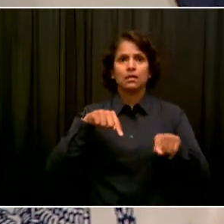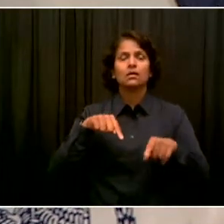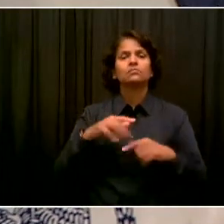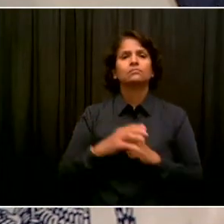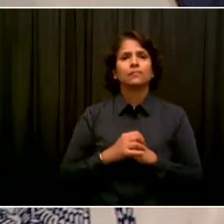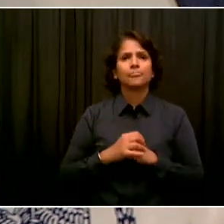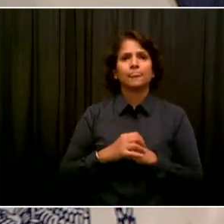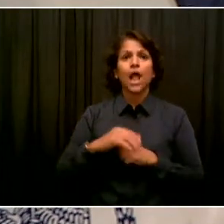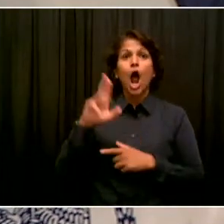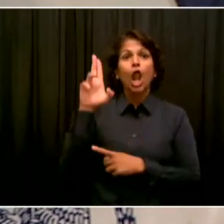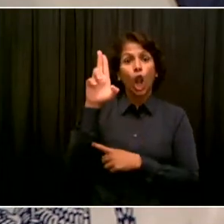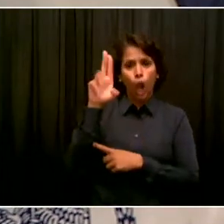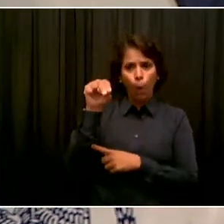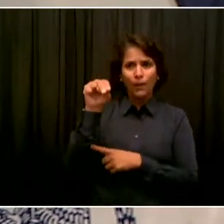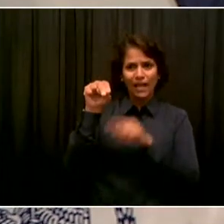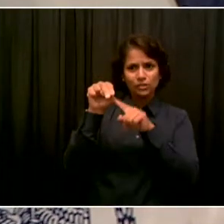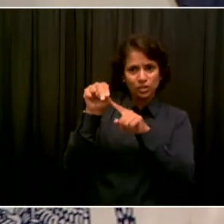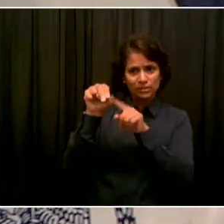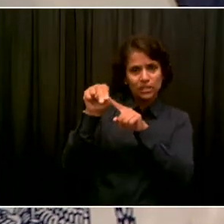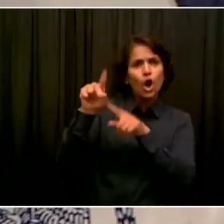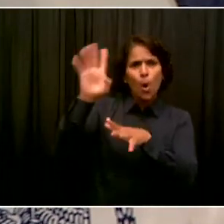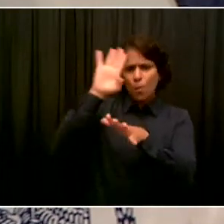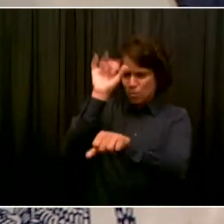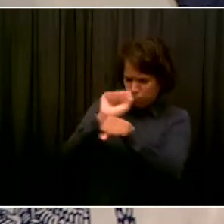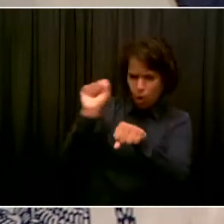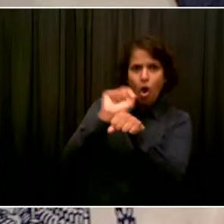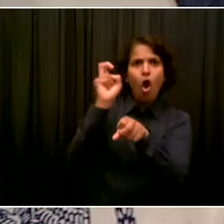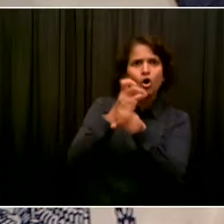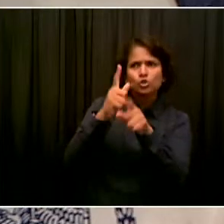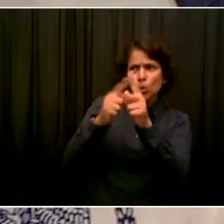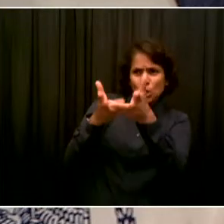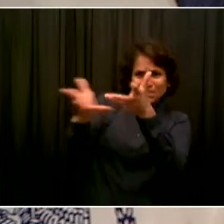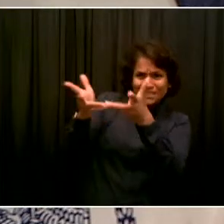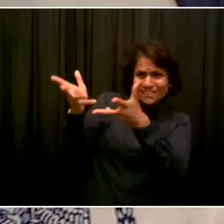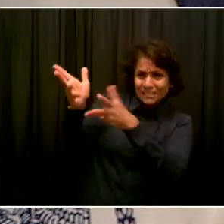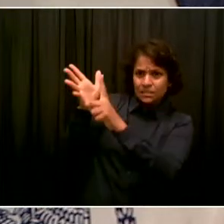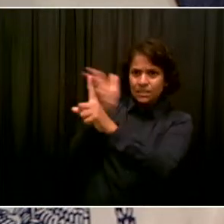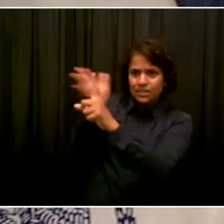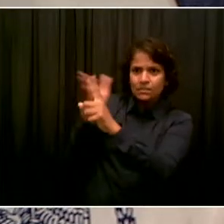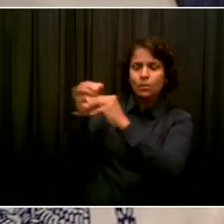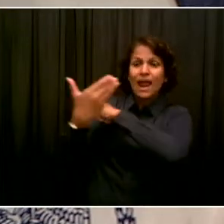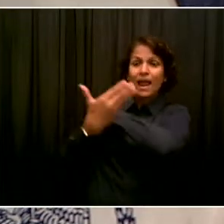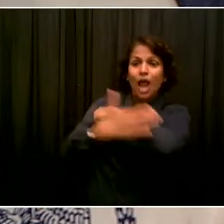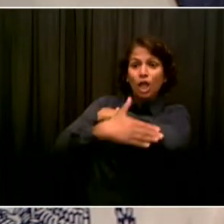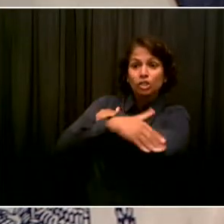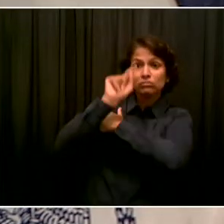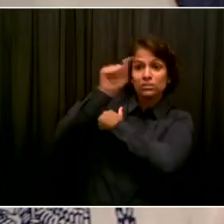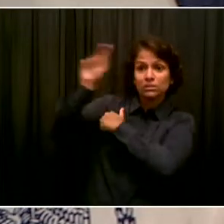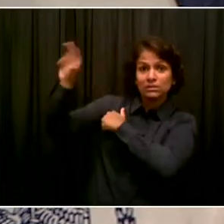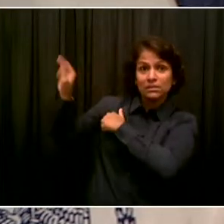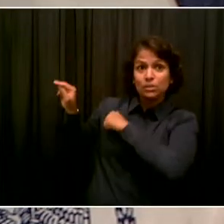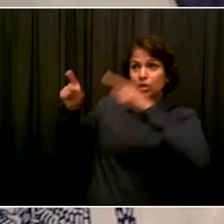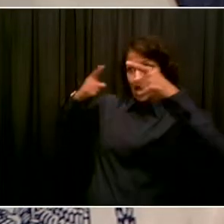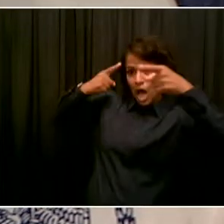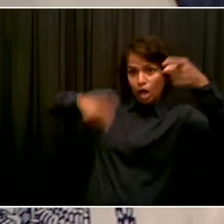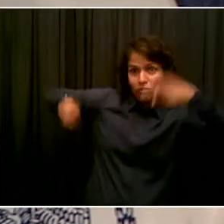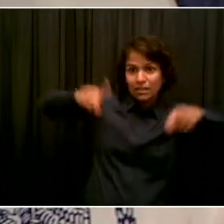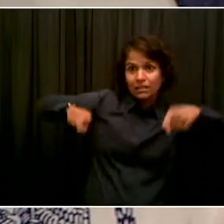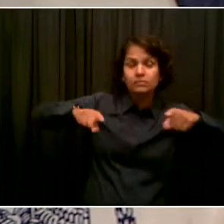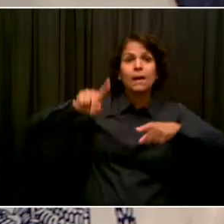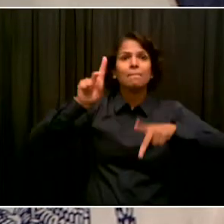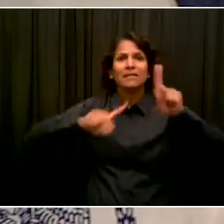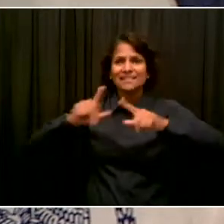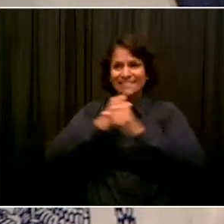with his member states to maximize vaccination and to create the most protected environment for the General Assembly.